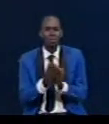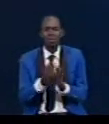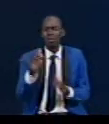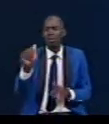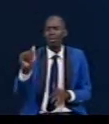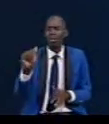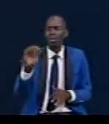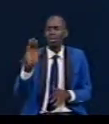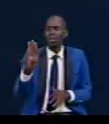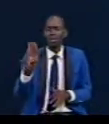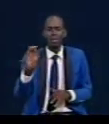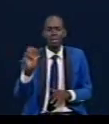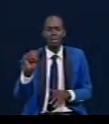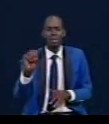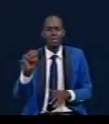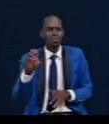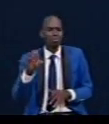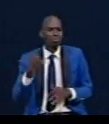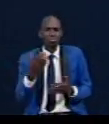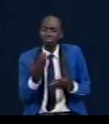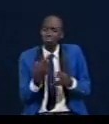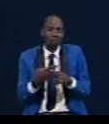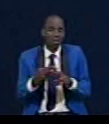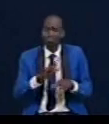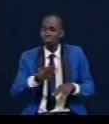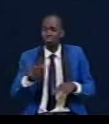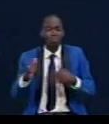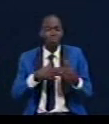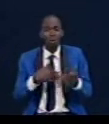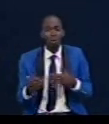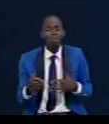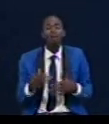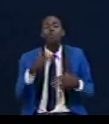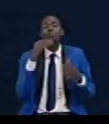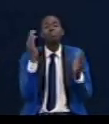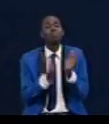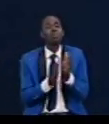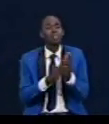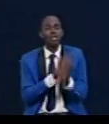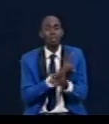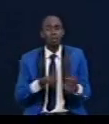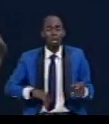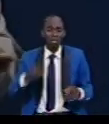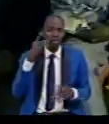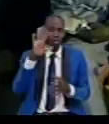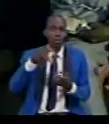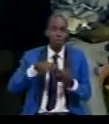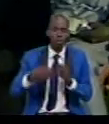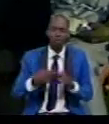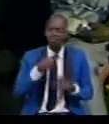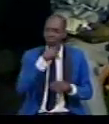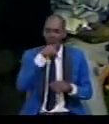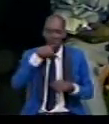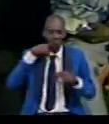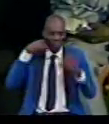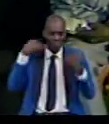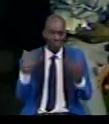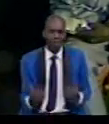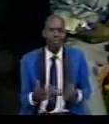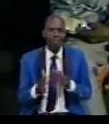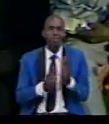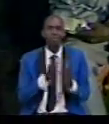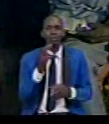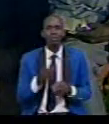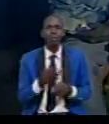coming out. Praise the Lord, I see it drying up. It says, and it dried